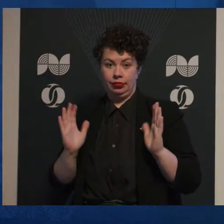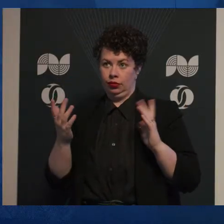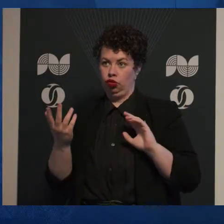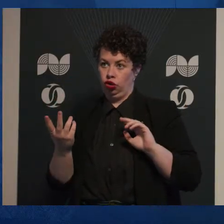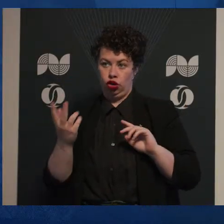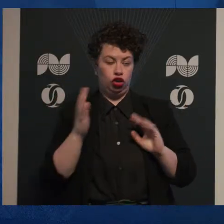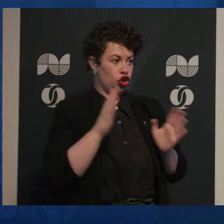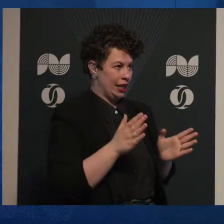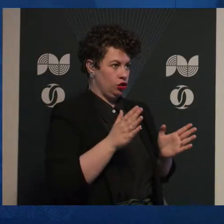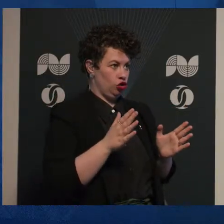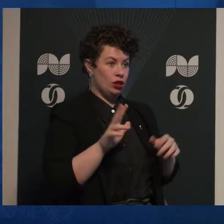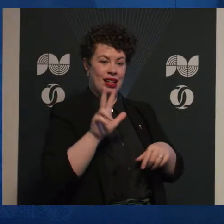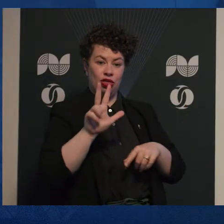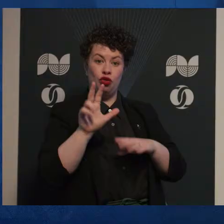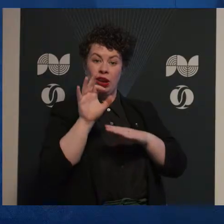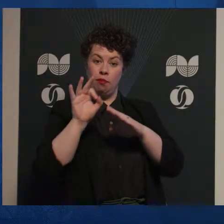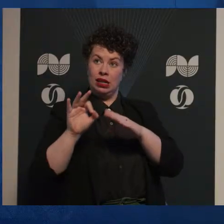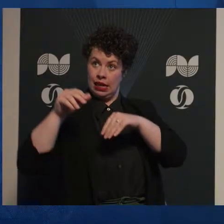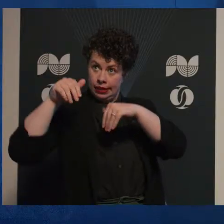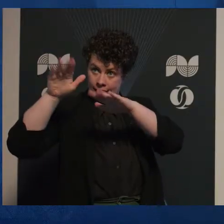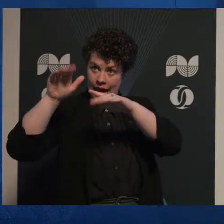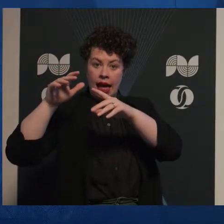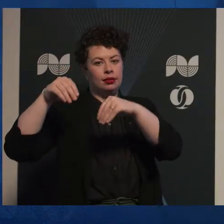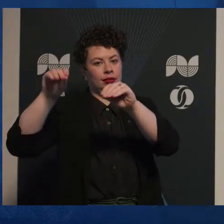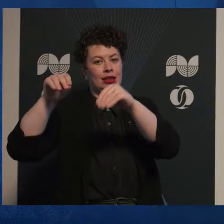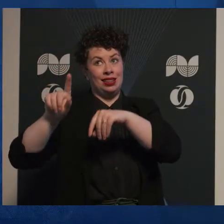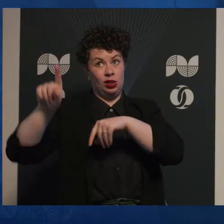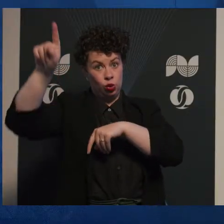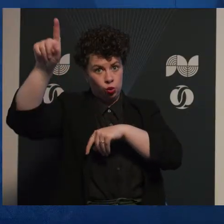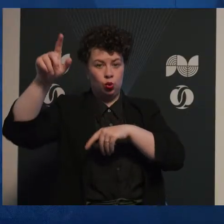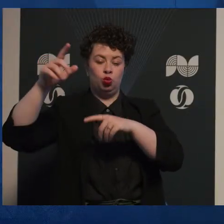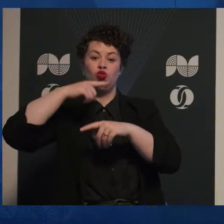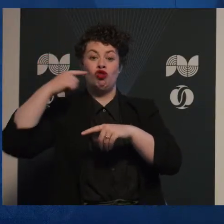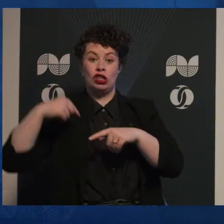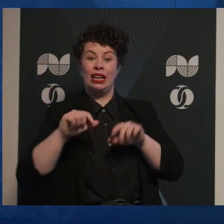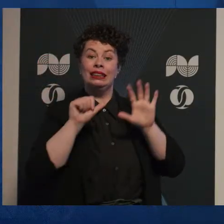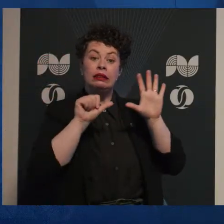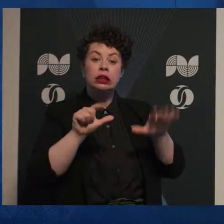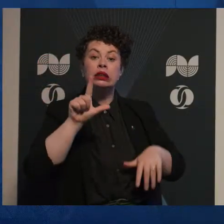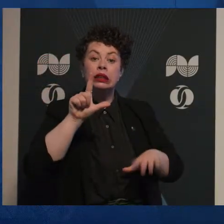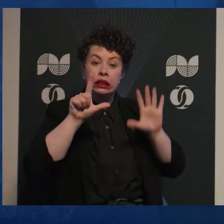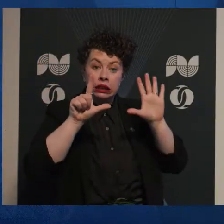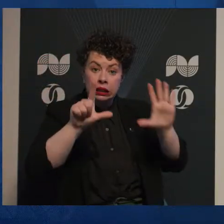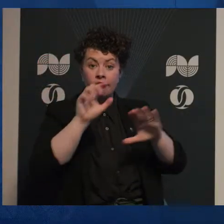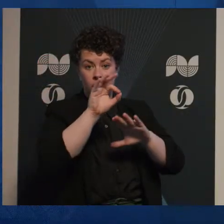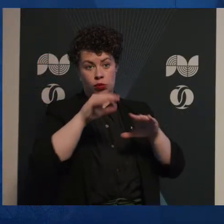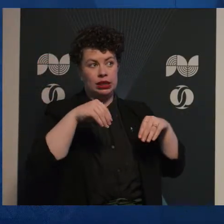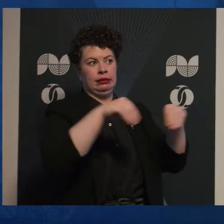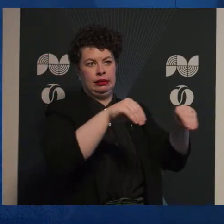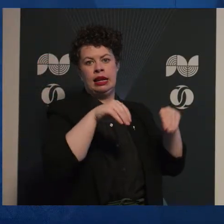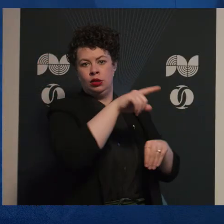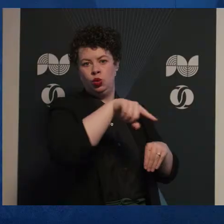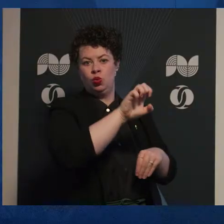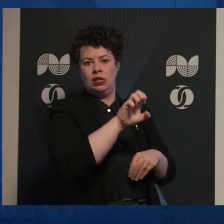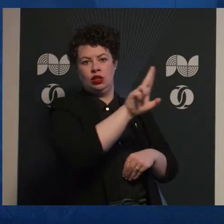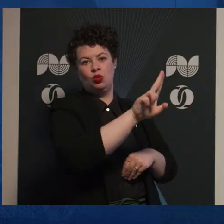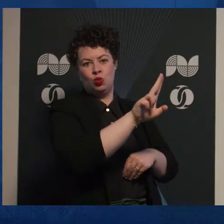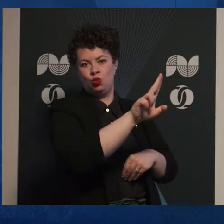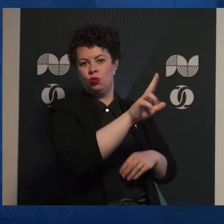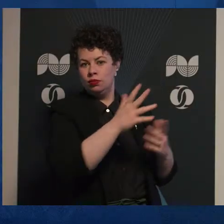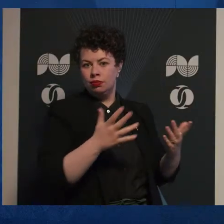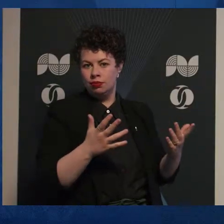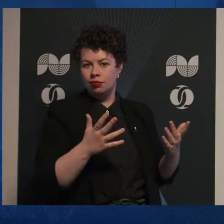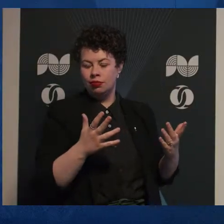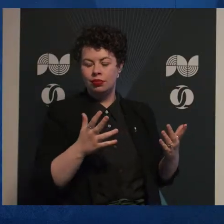We have 3% export to Russia, and we have 67% export to the EU. We are not yet there. We are peripheral, sort of part